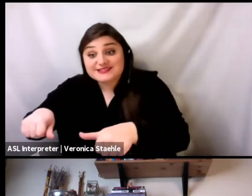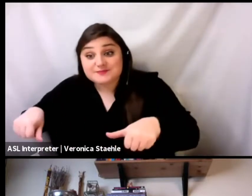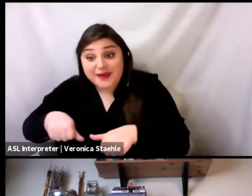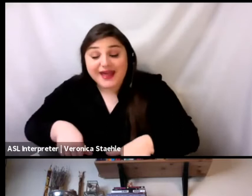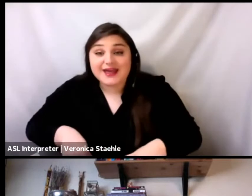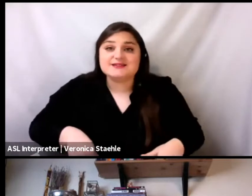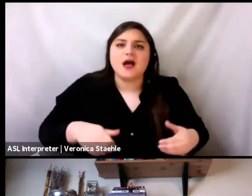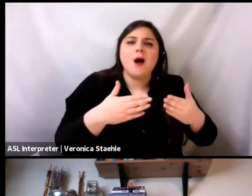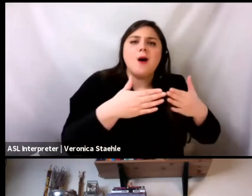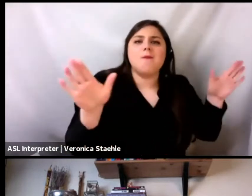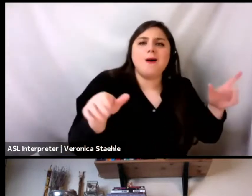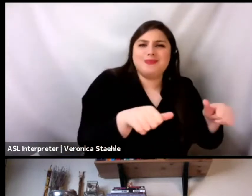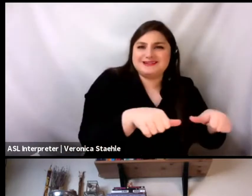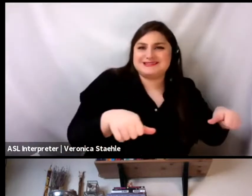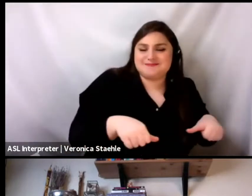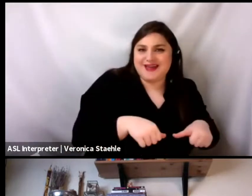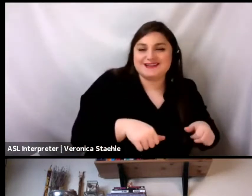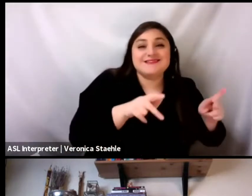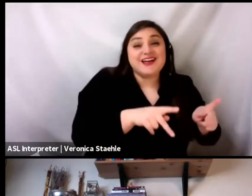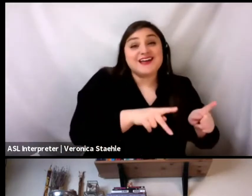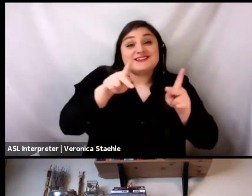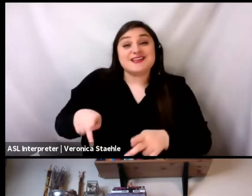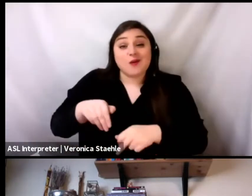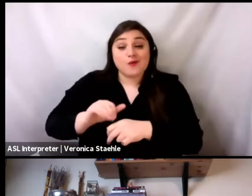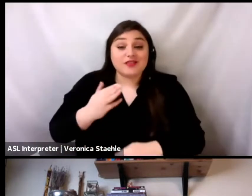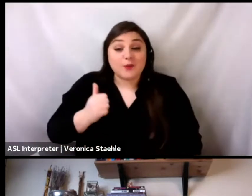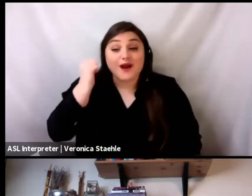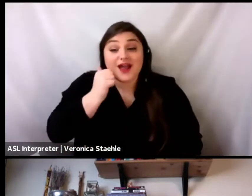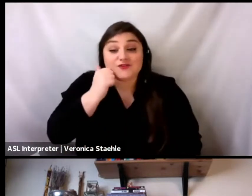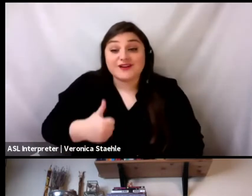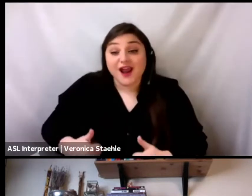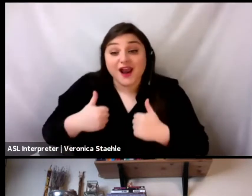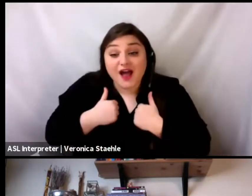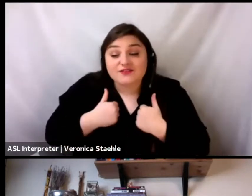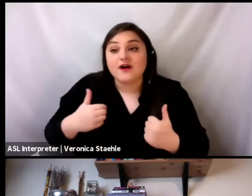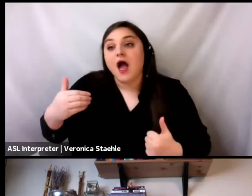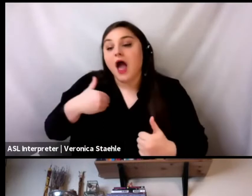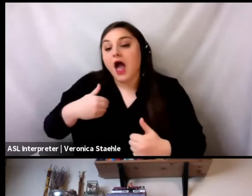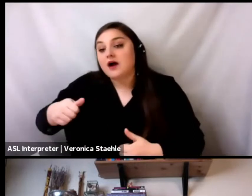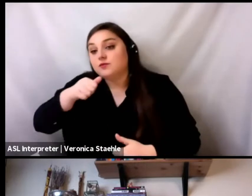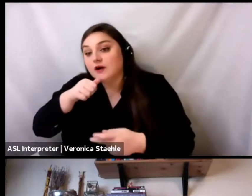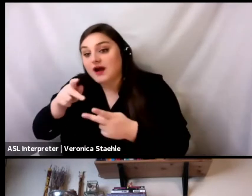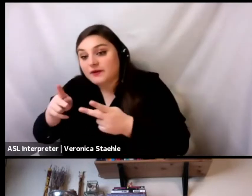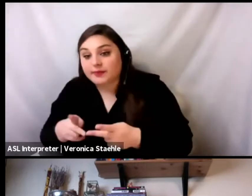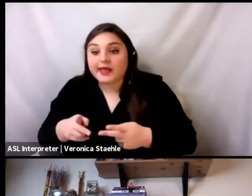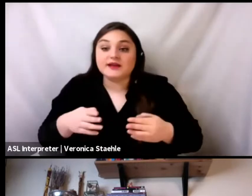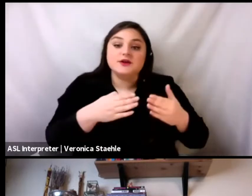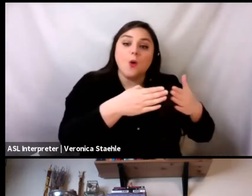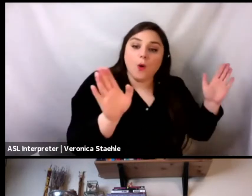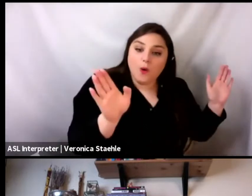world, I think there's a lot of kind of like generational, even ancestral,